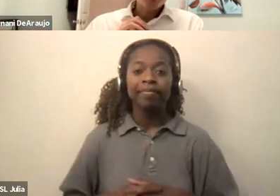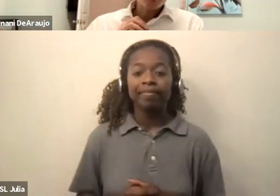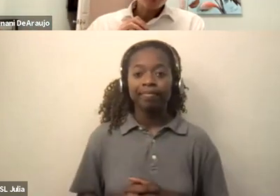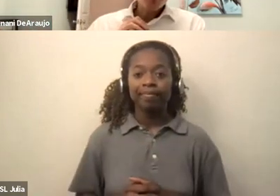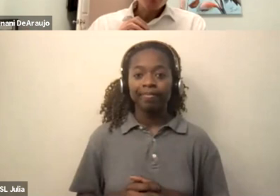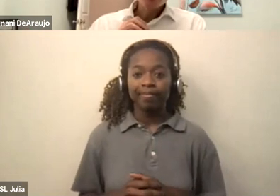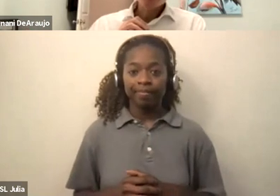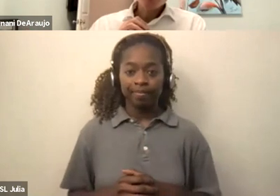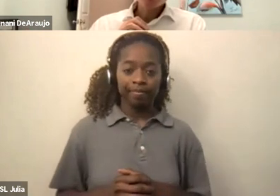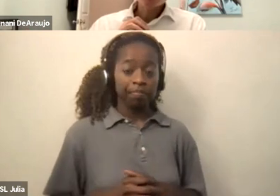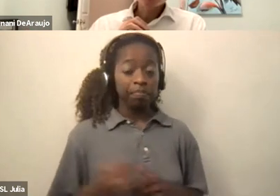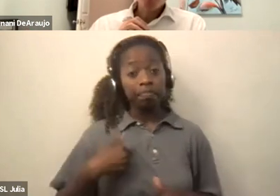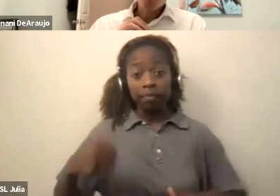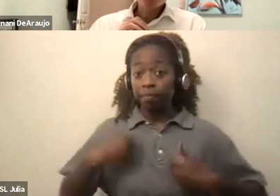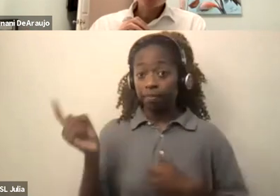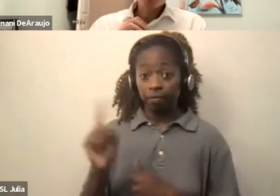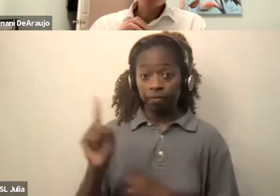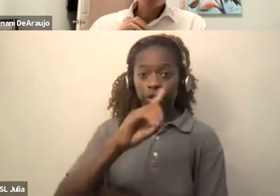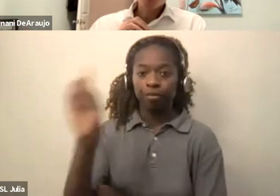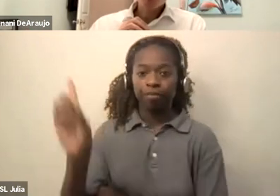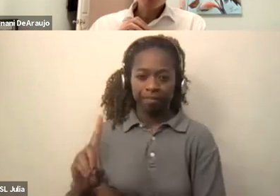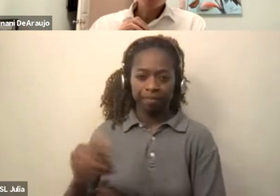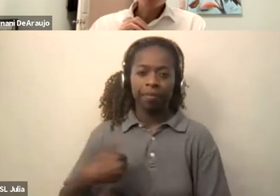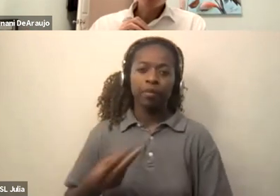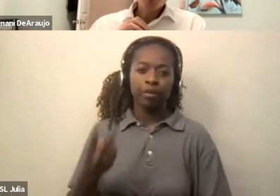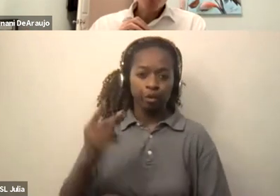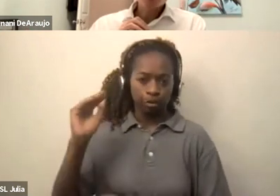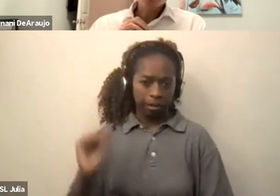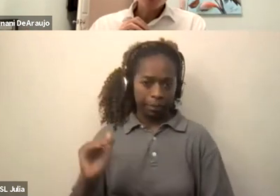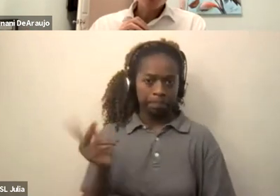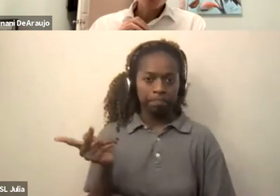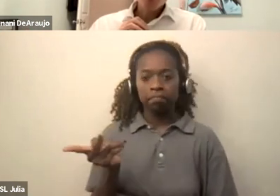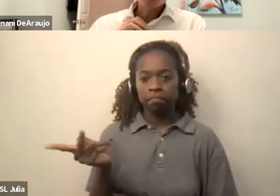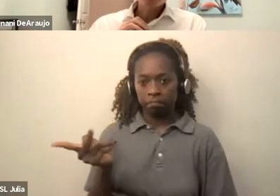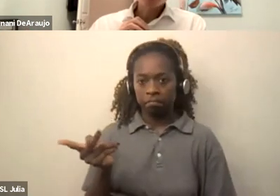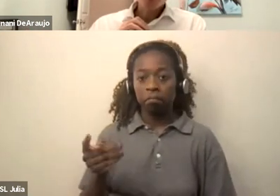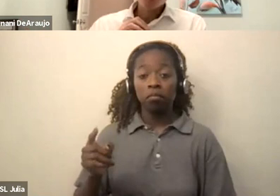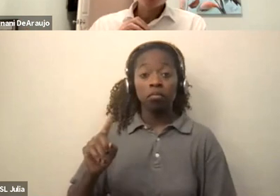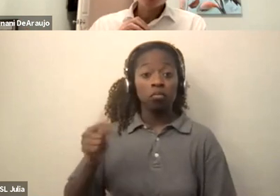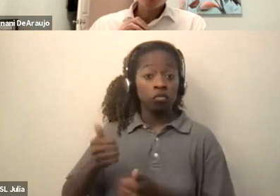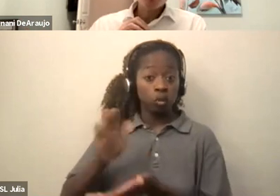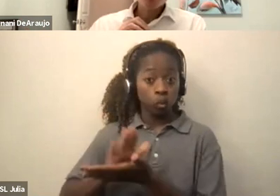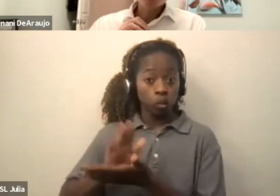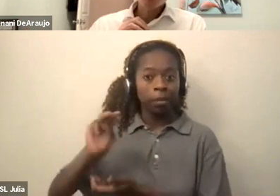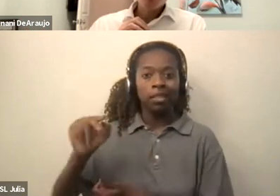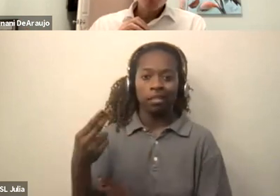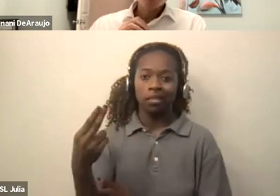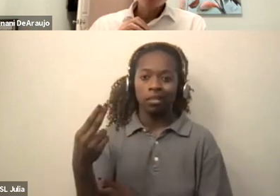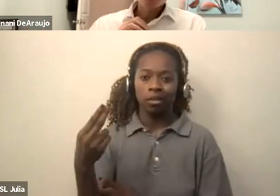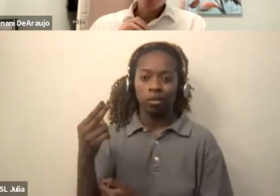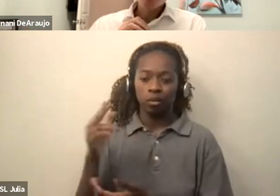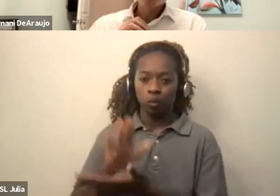i'm a resident in dorchester and i have two children going to the mission hill school in jamaica plain